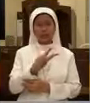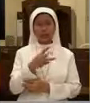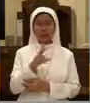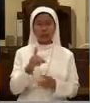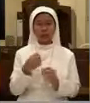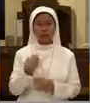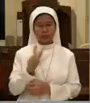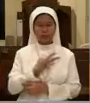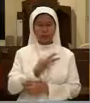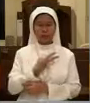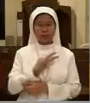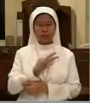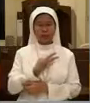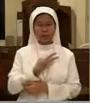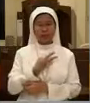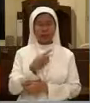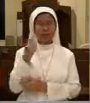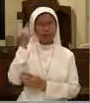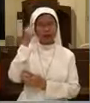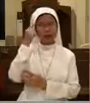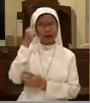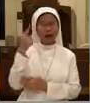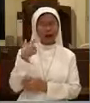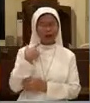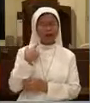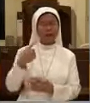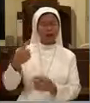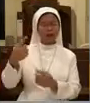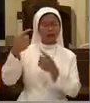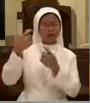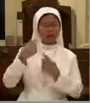received the gift of faith?